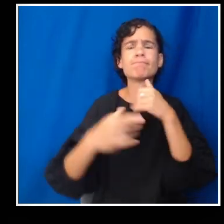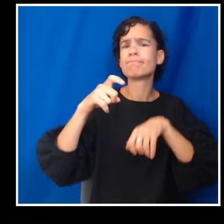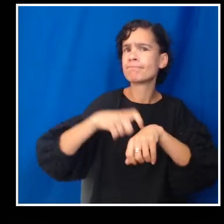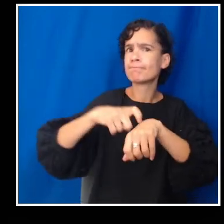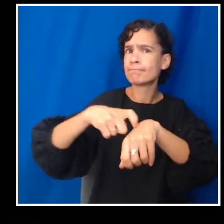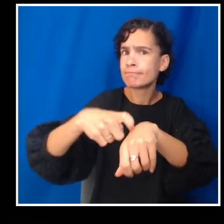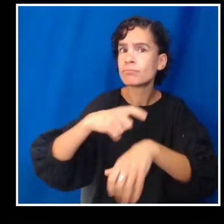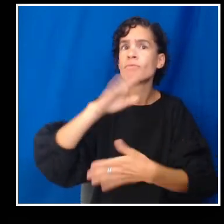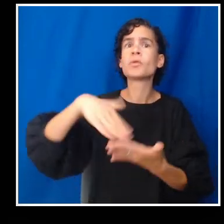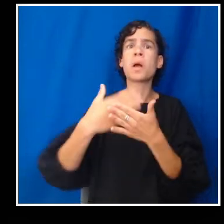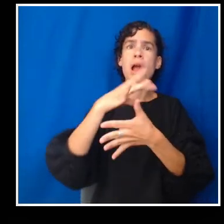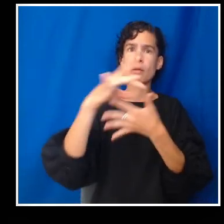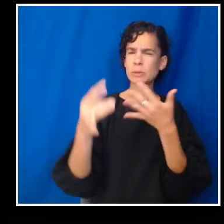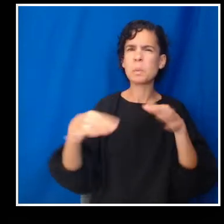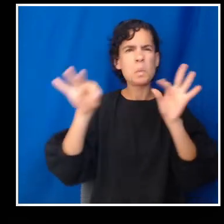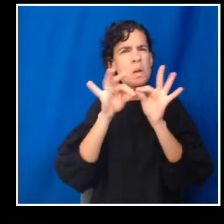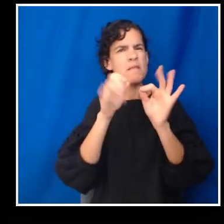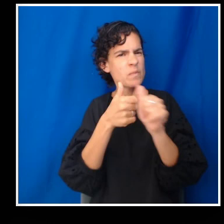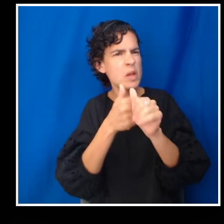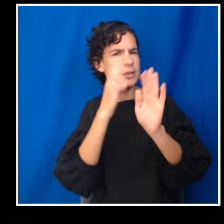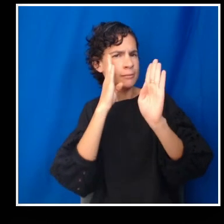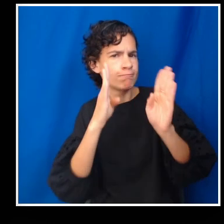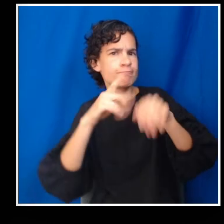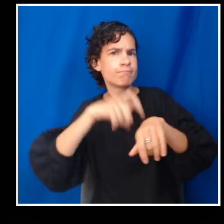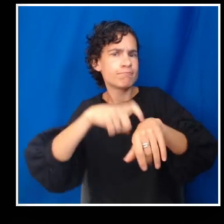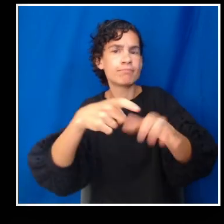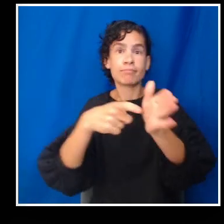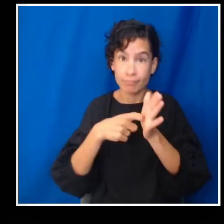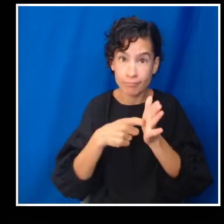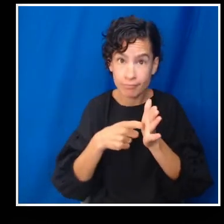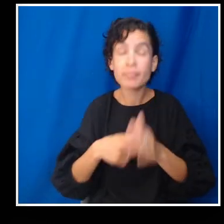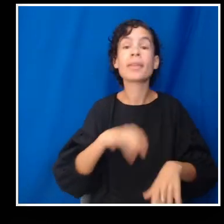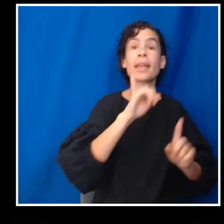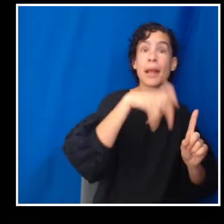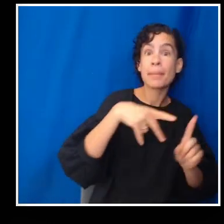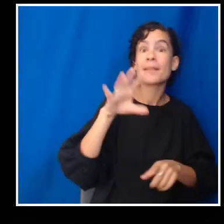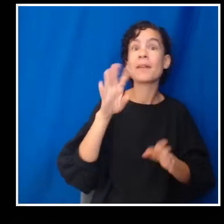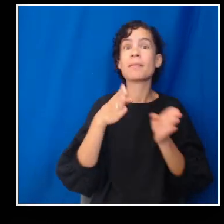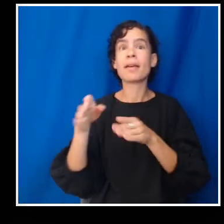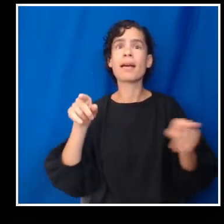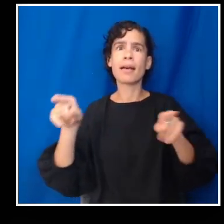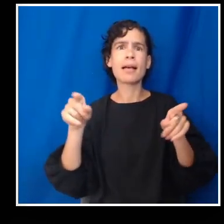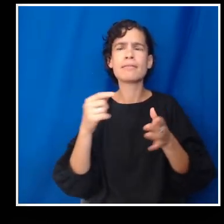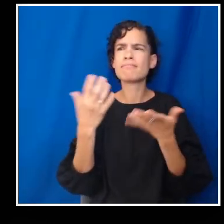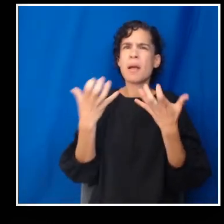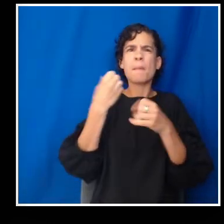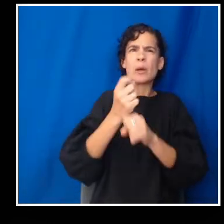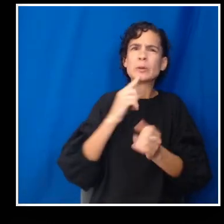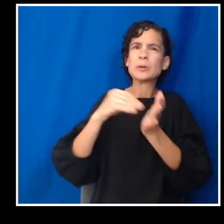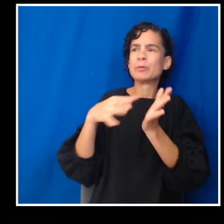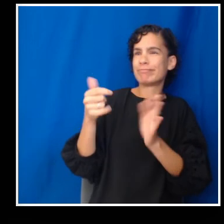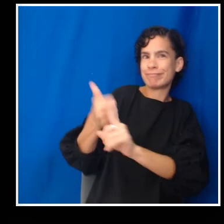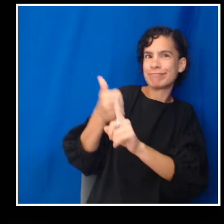procedures and timelines for all these options, so it's important to keep track of deadlines and requirements. IEPs and 504